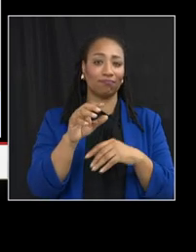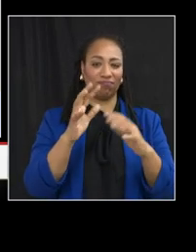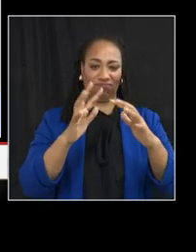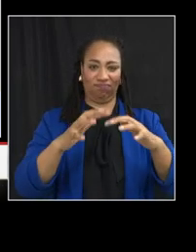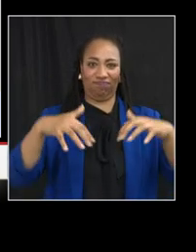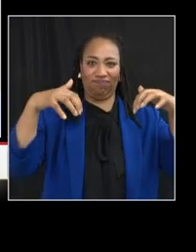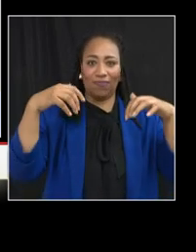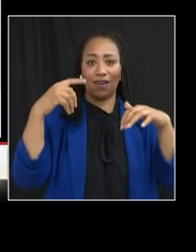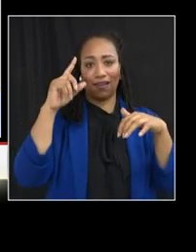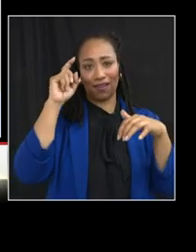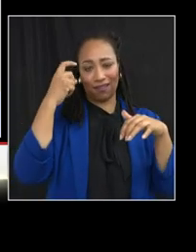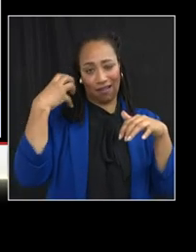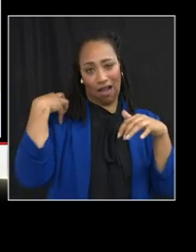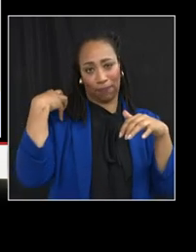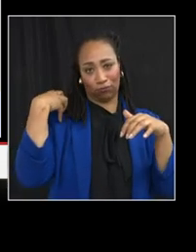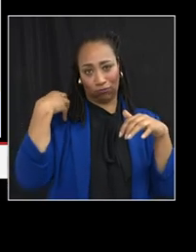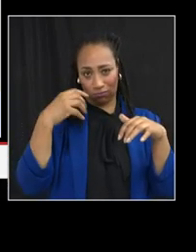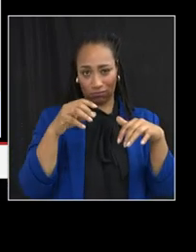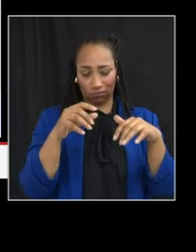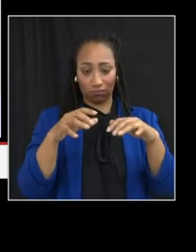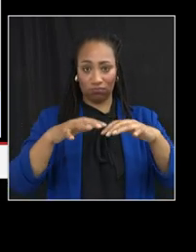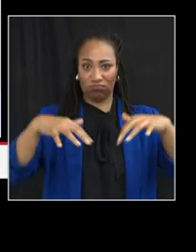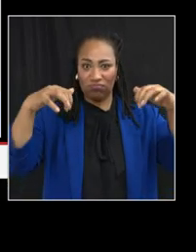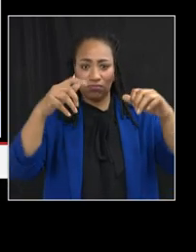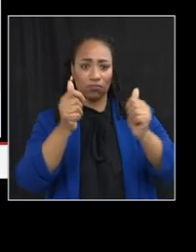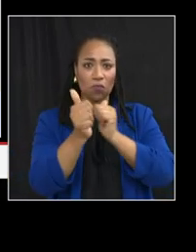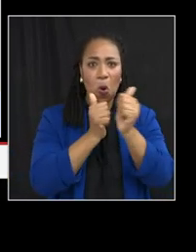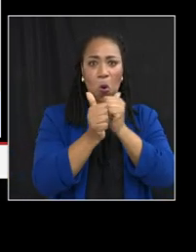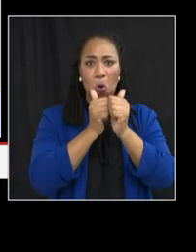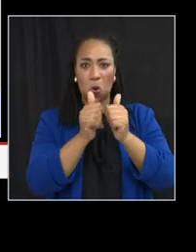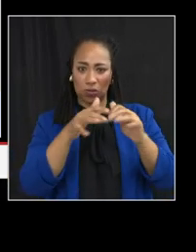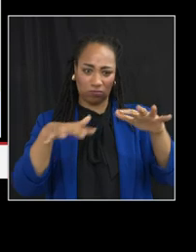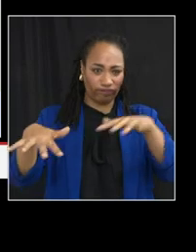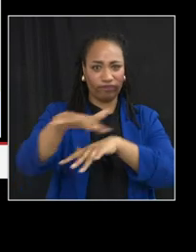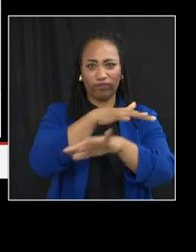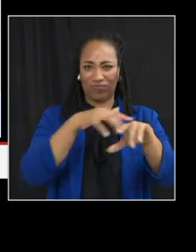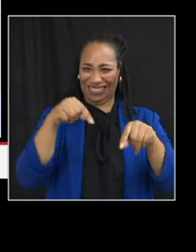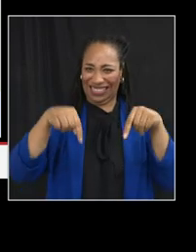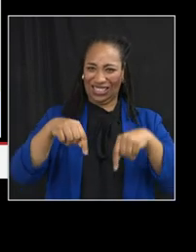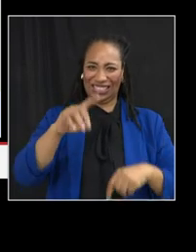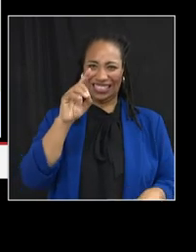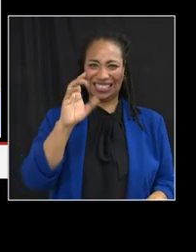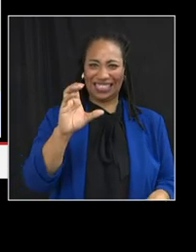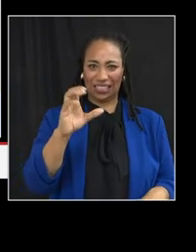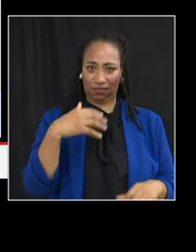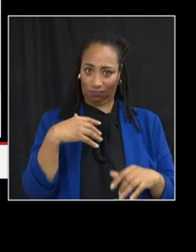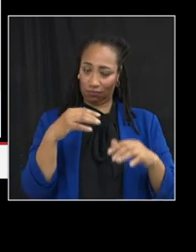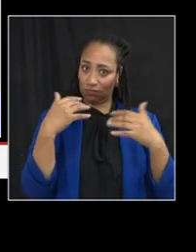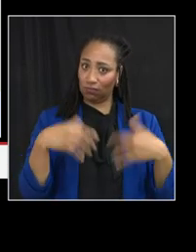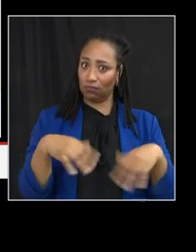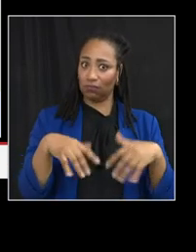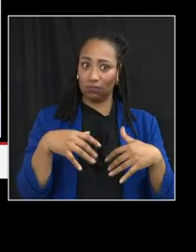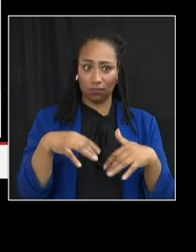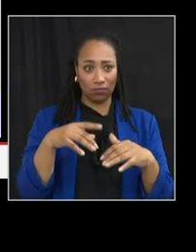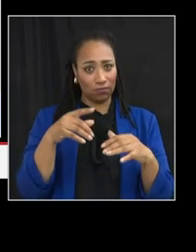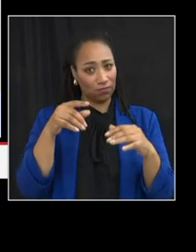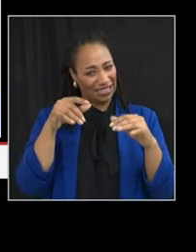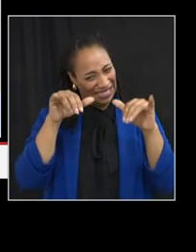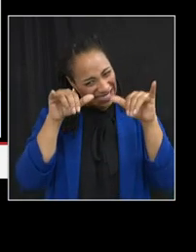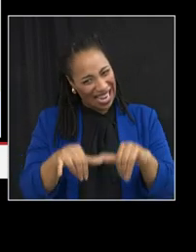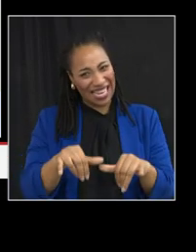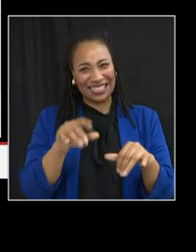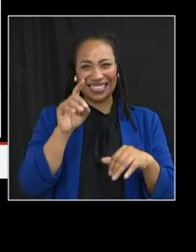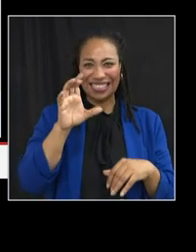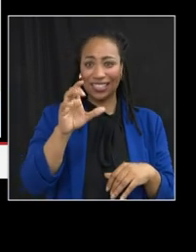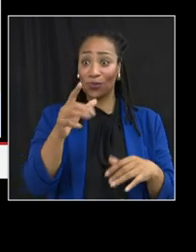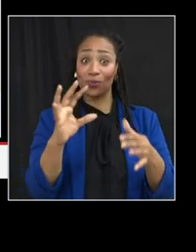and other exciting teams and concerts to stay right here where they belong in Washington, D.C. Yes, very excited. $7